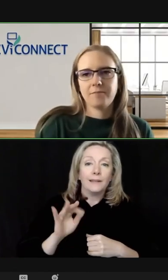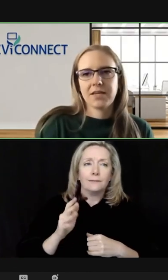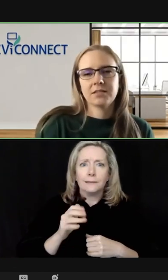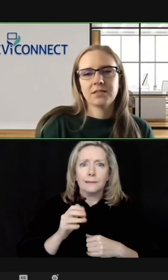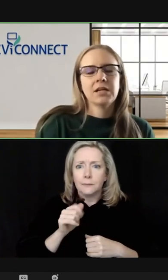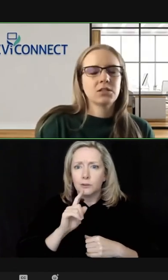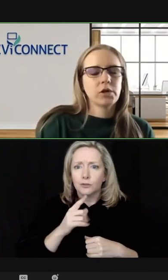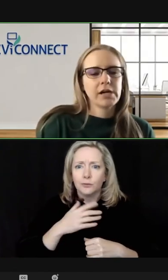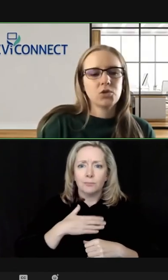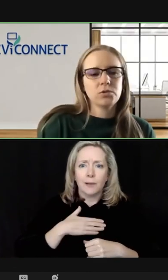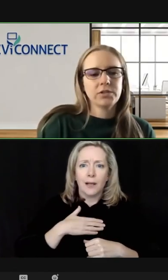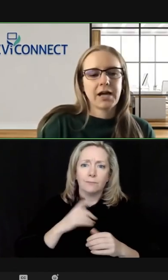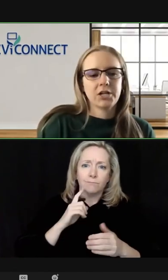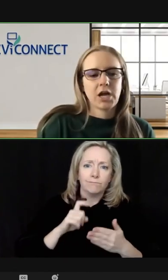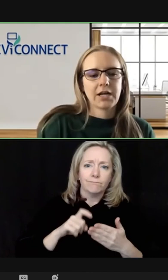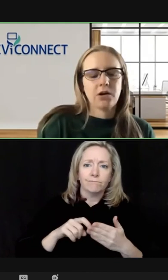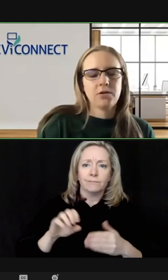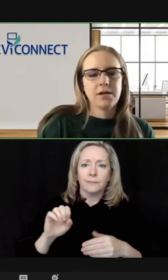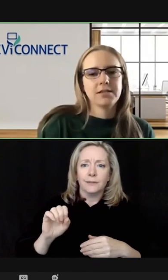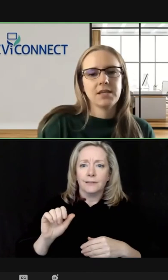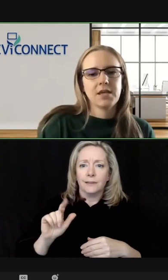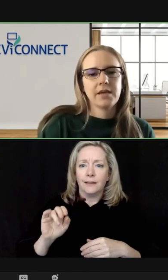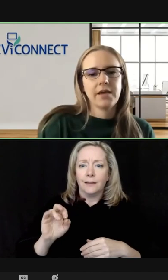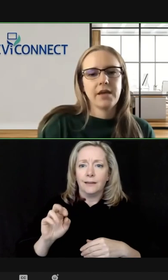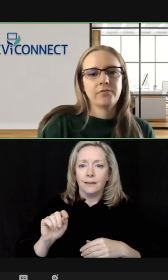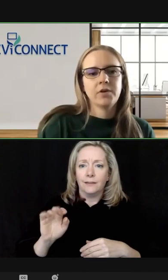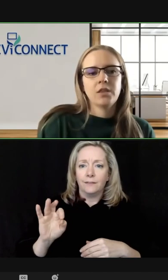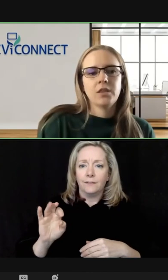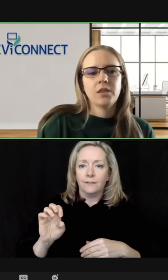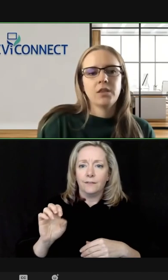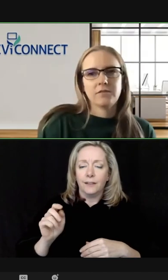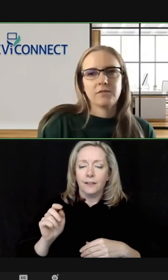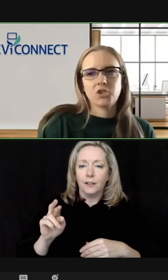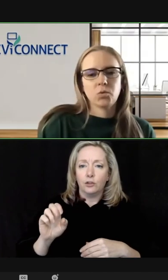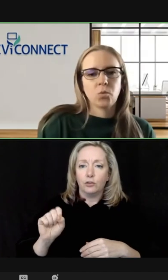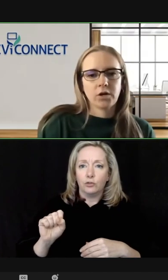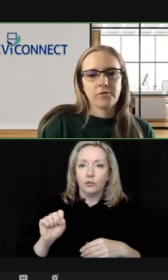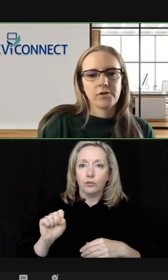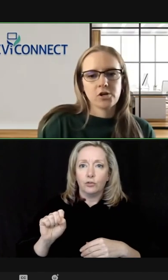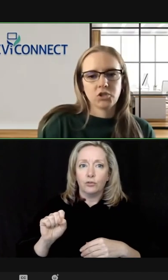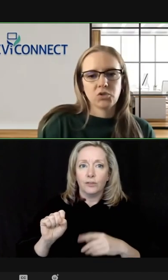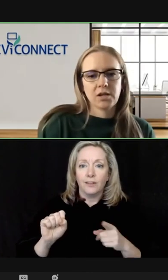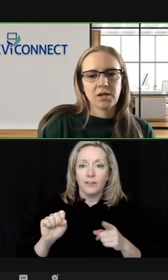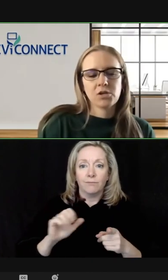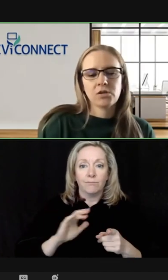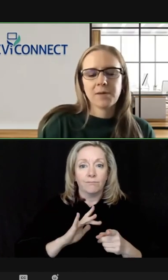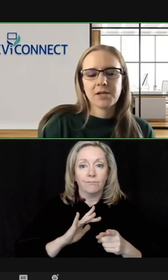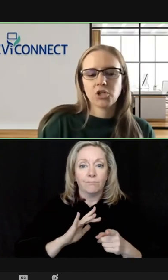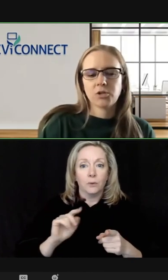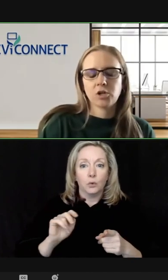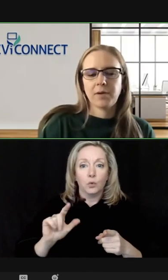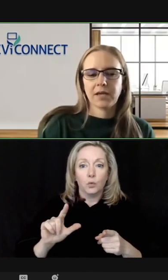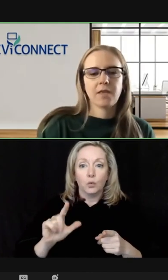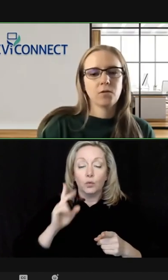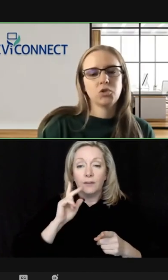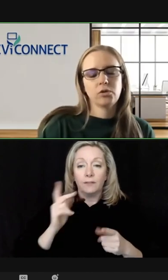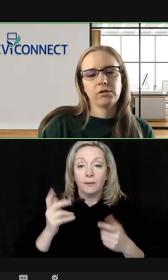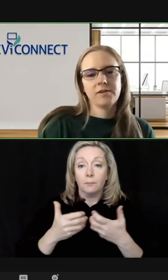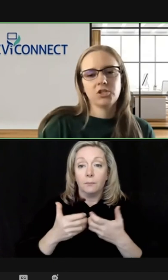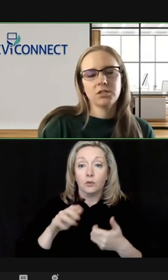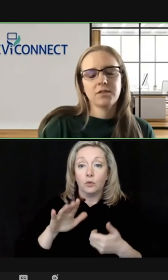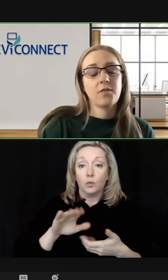good jumping off place, it's a great tool to kind of check out and see if those salient features would work for your student. But you need to make sure when you're